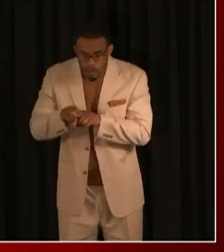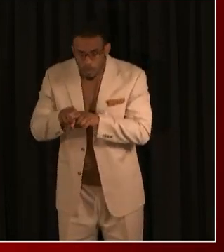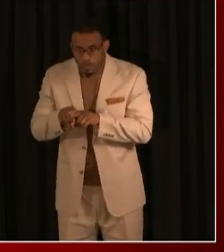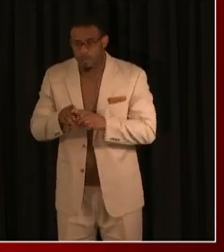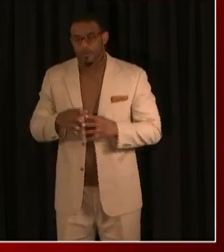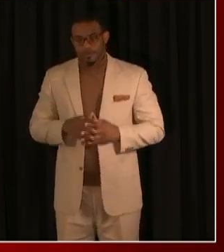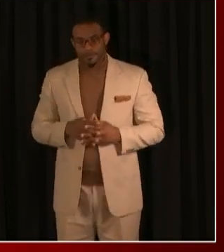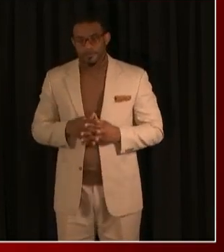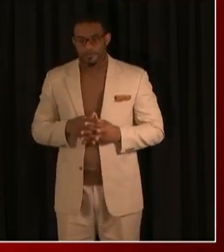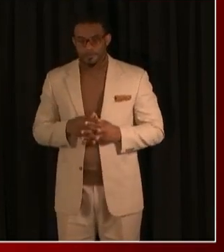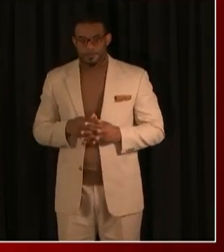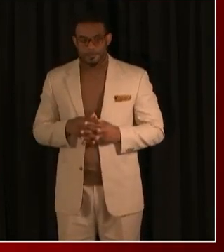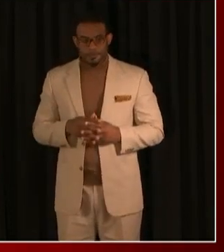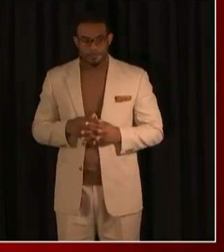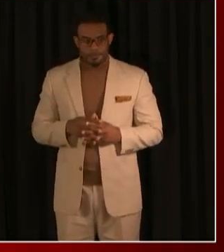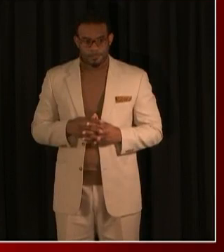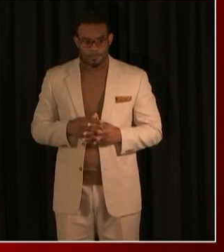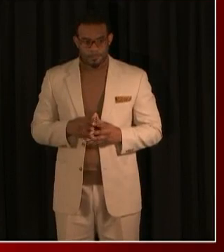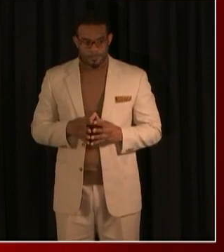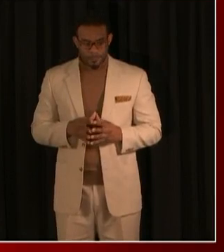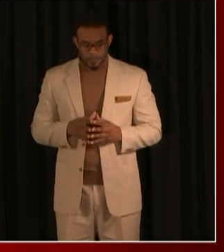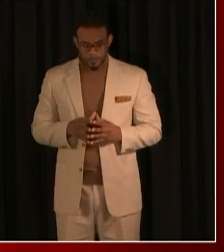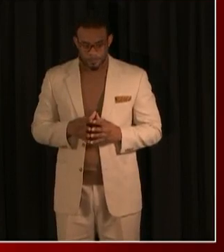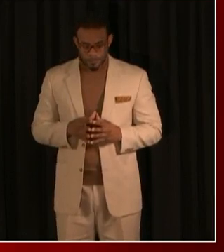grassroots initiatives.